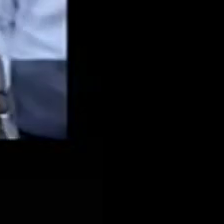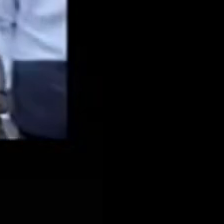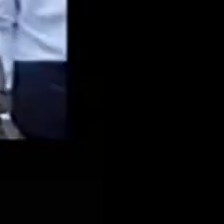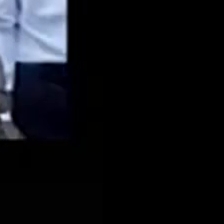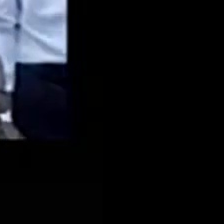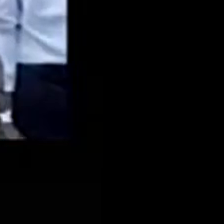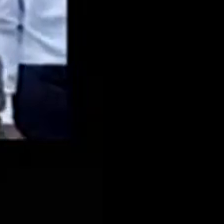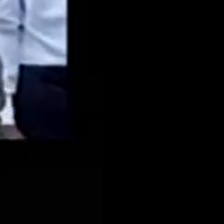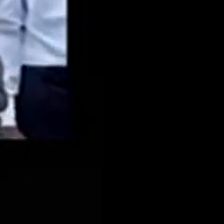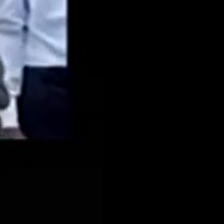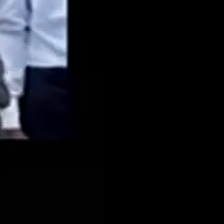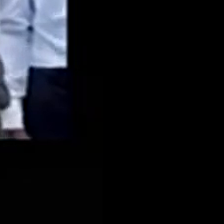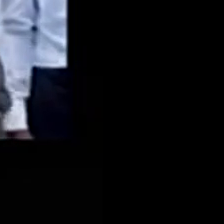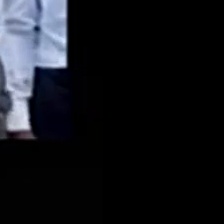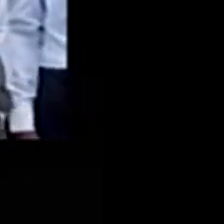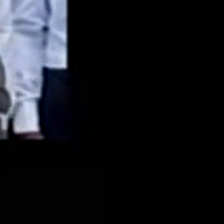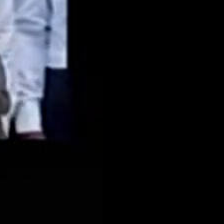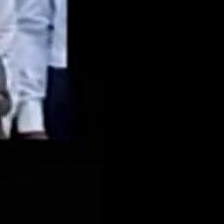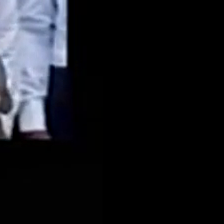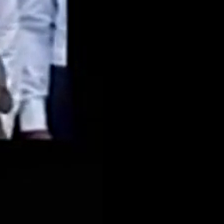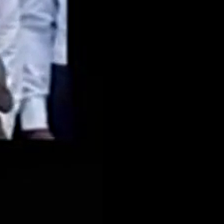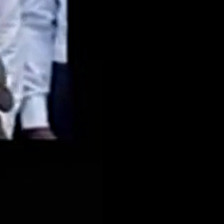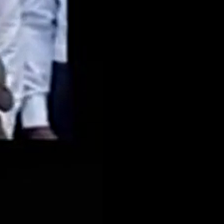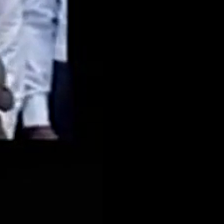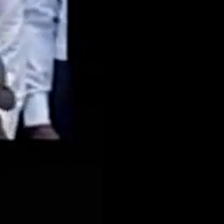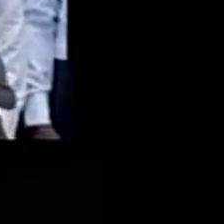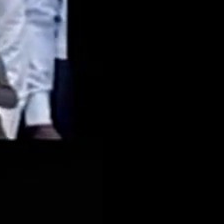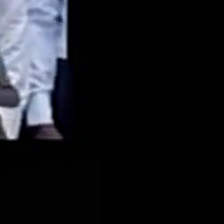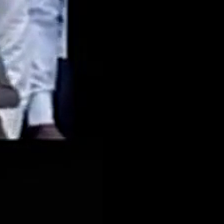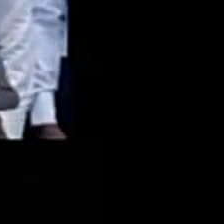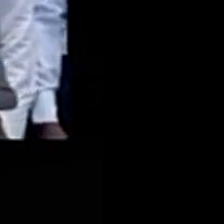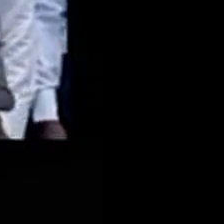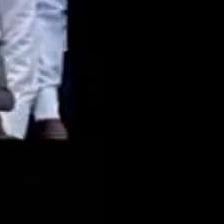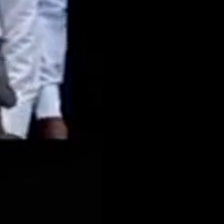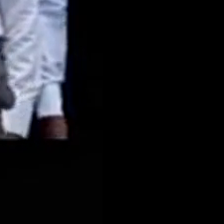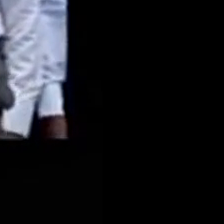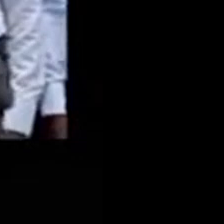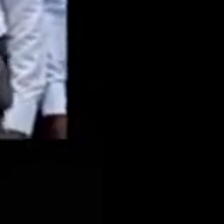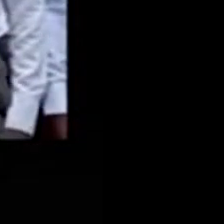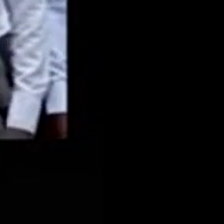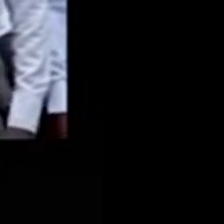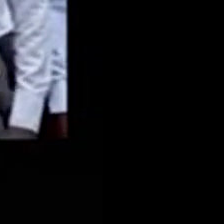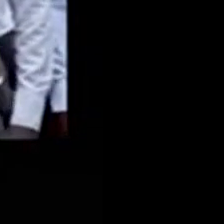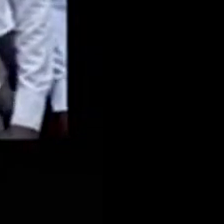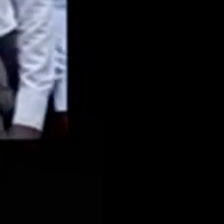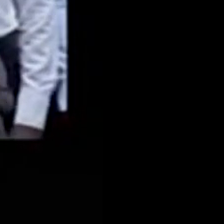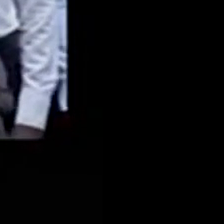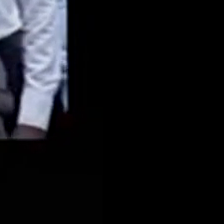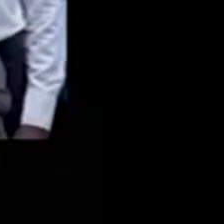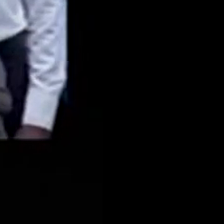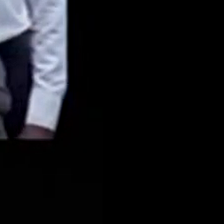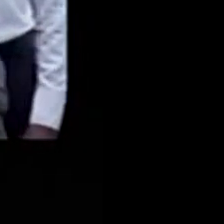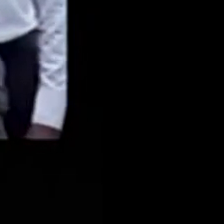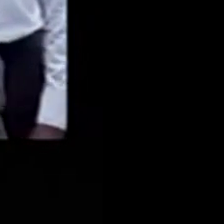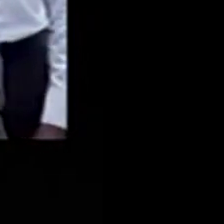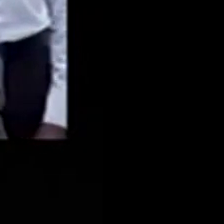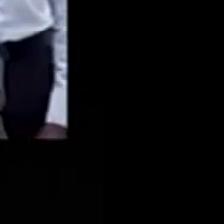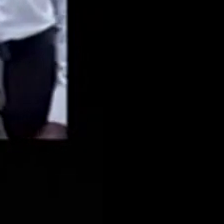cross, my Savior died, shed his blood, was